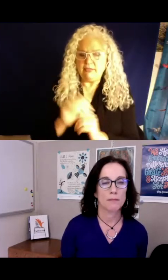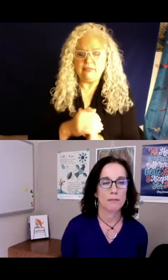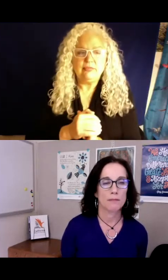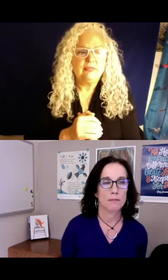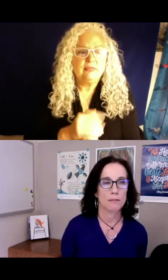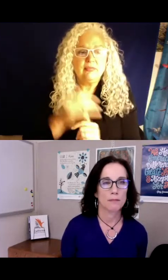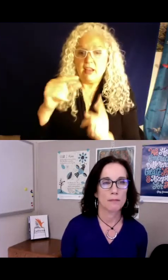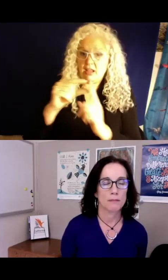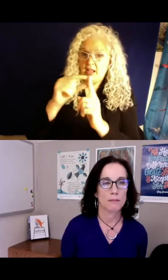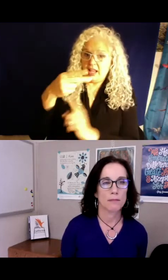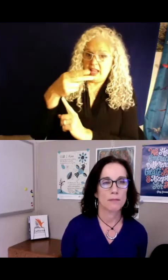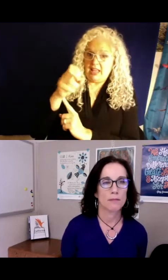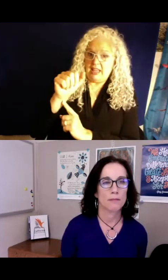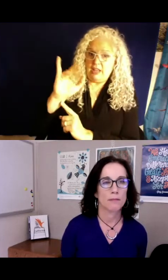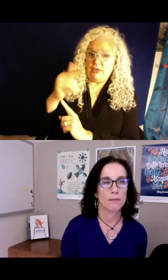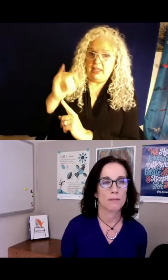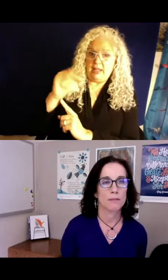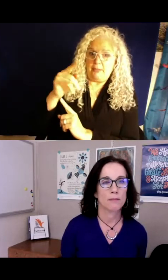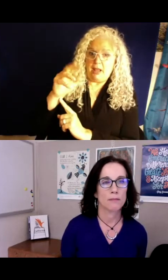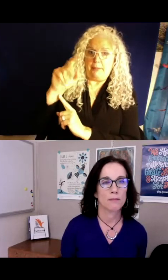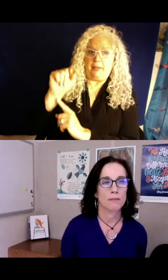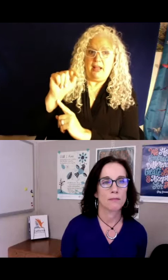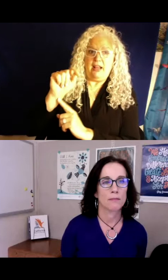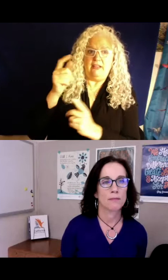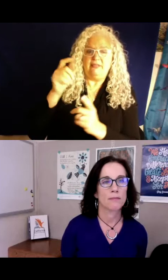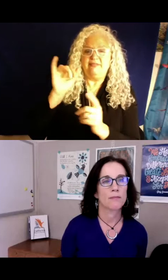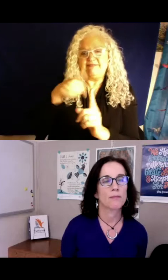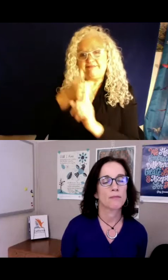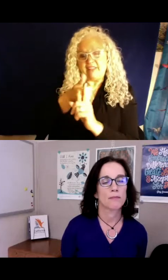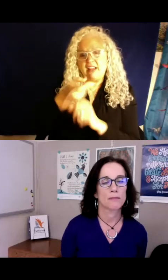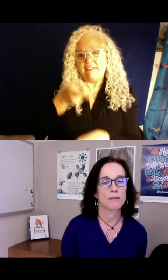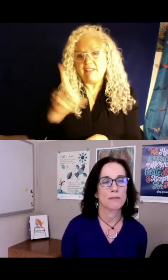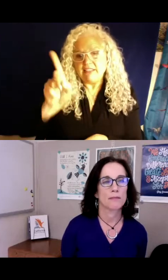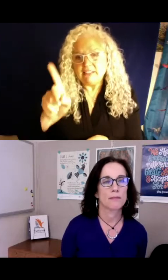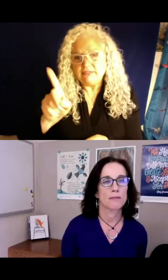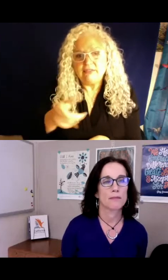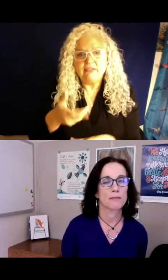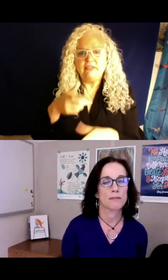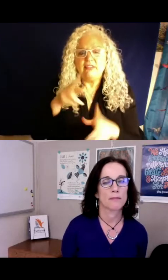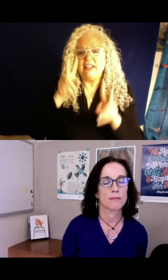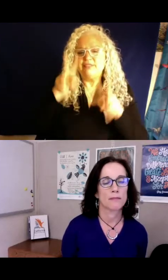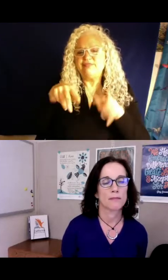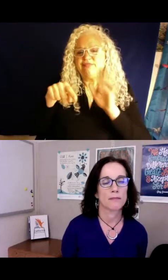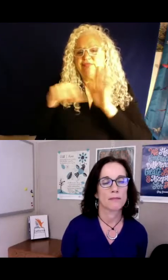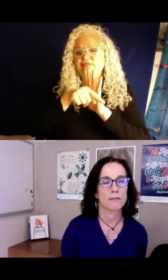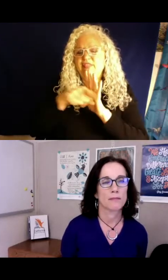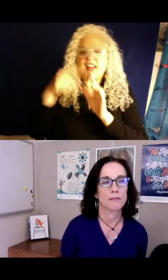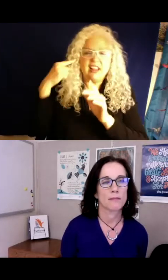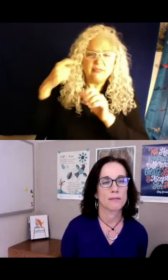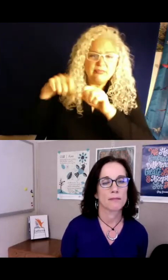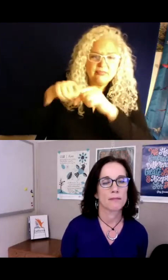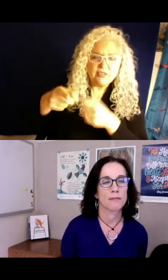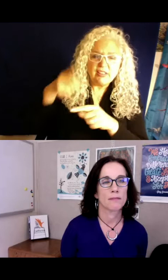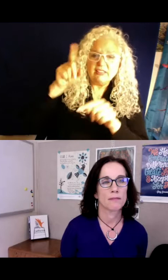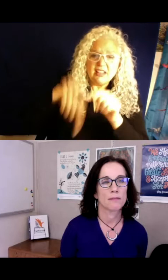if you use devices, it's all deaf. The word hearing impaired is